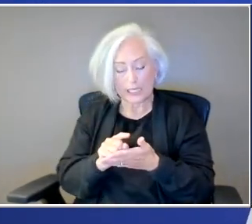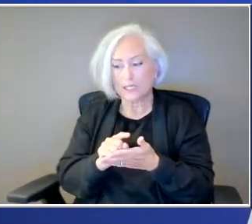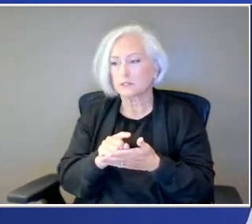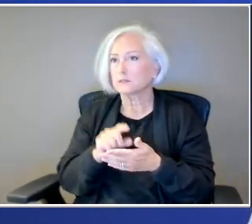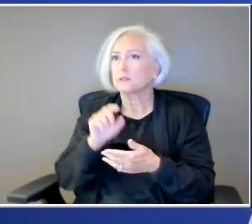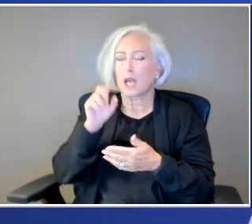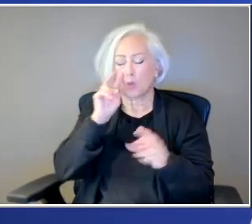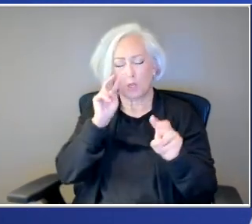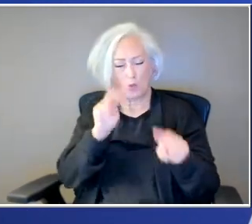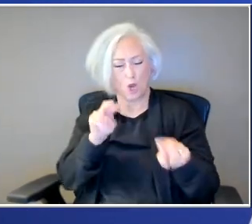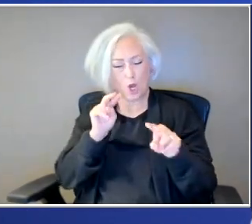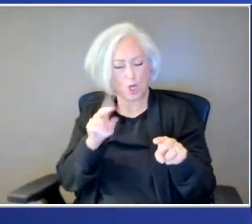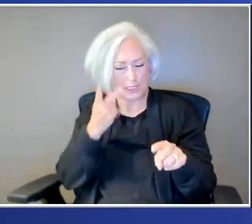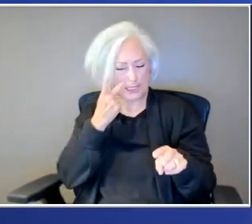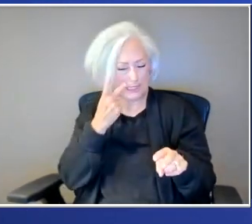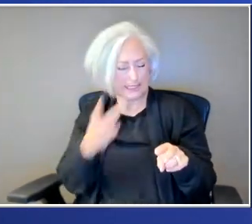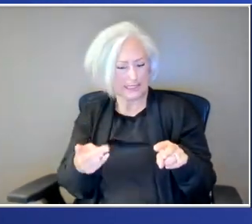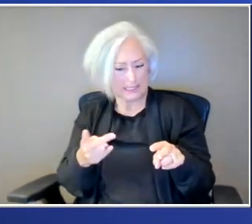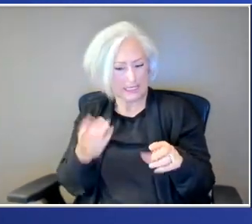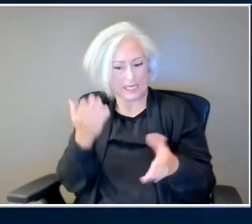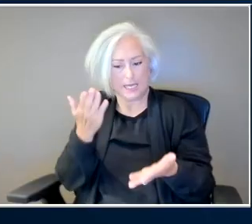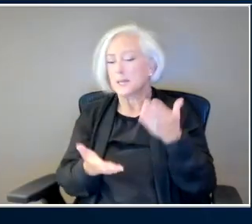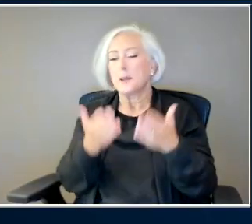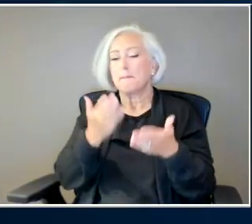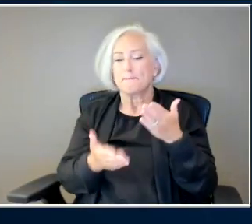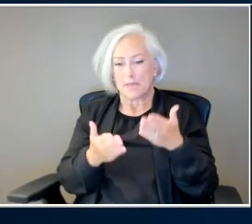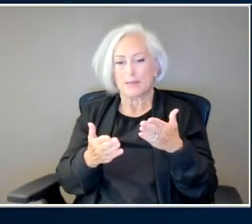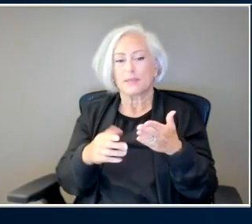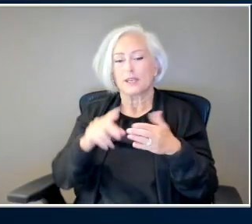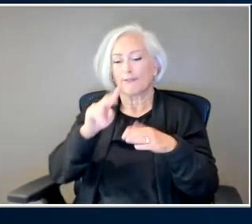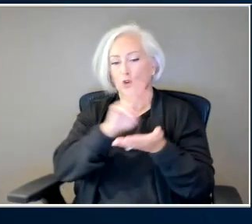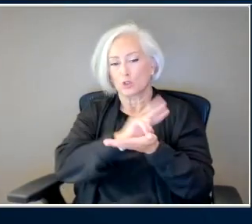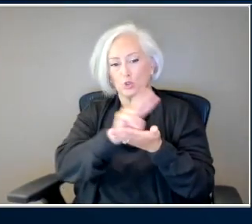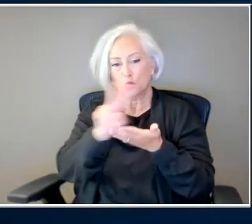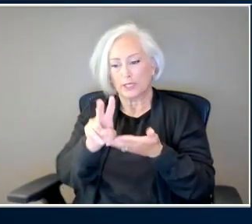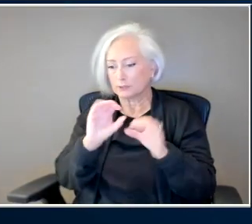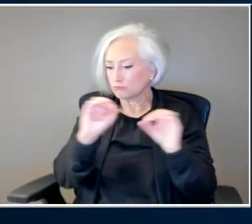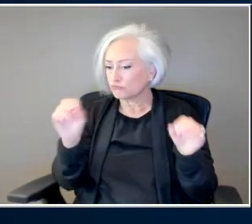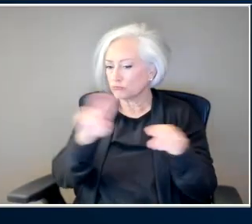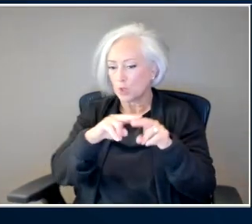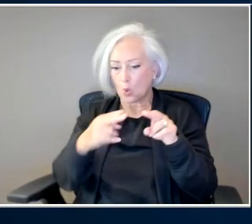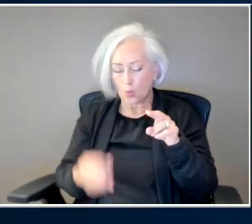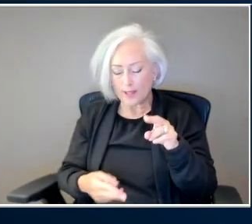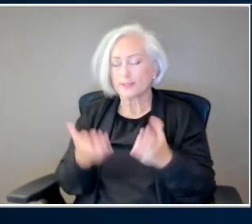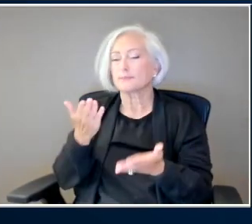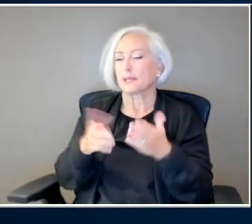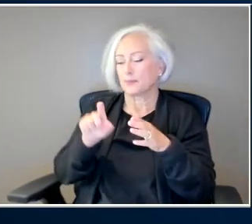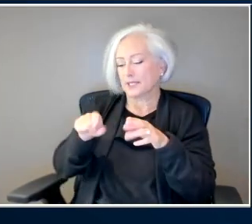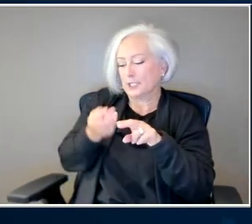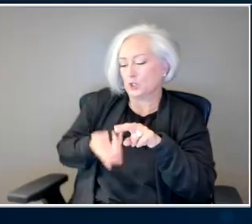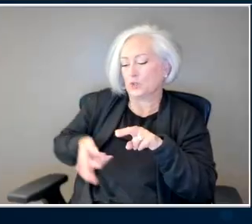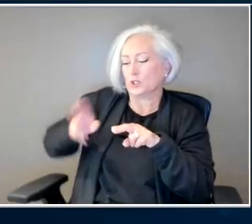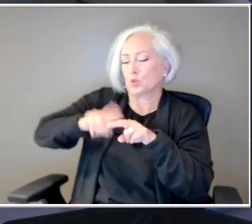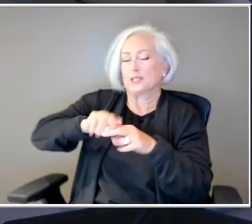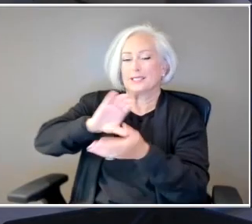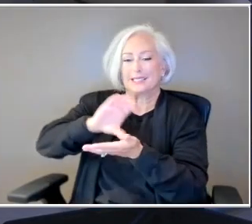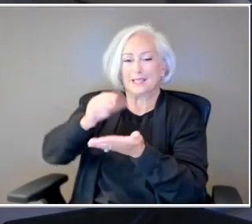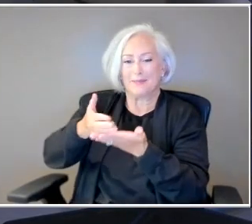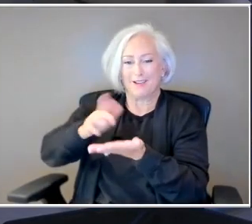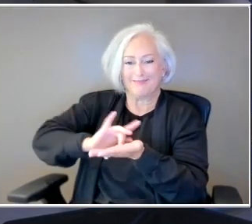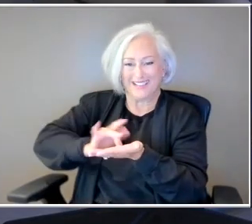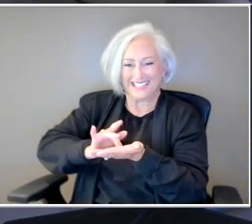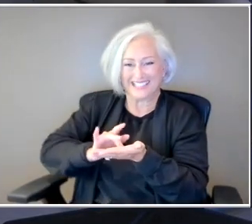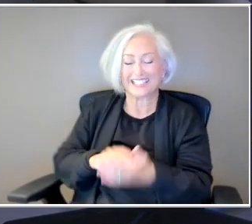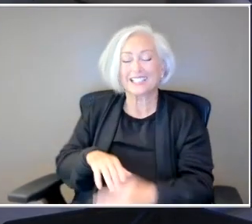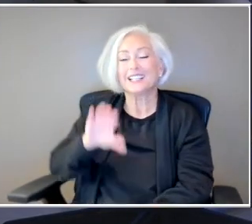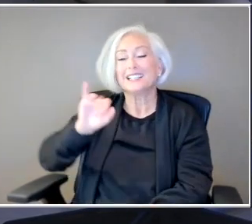weeks, then maybe perhaps we need to go up on the dose. Cynthia, thank you first of all for just talking about your story and sharing your